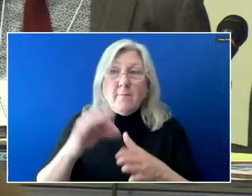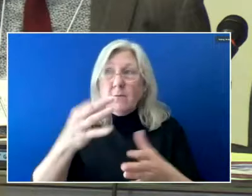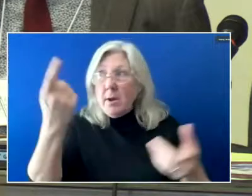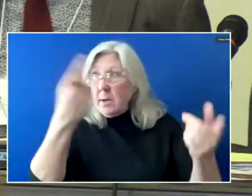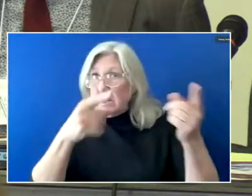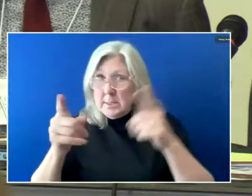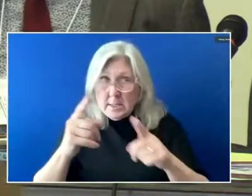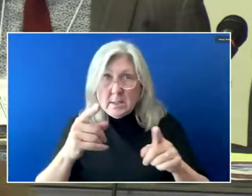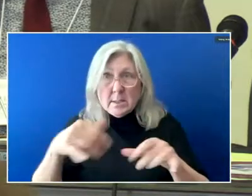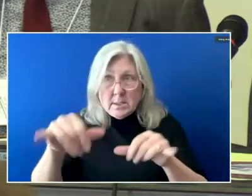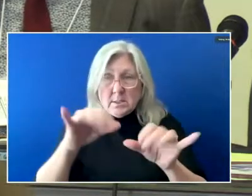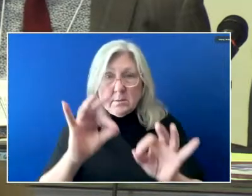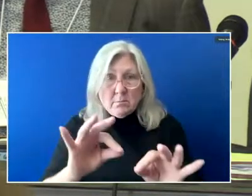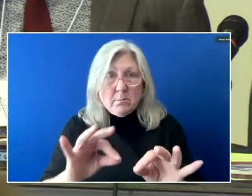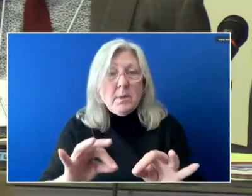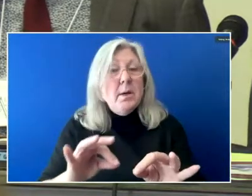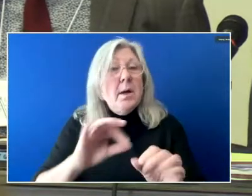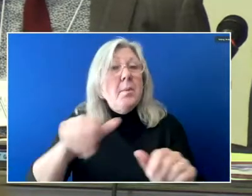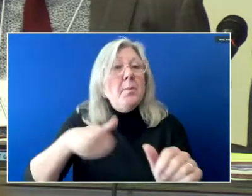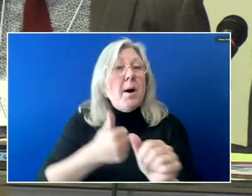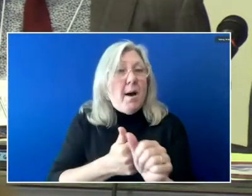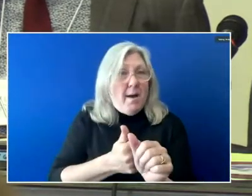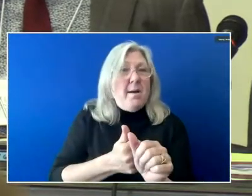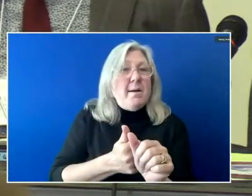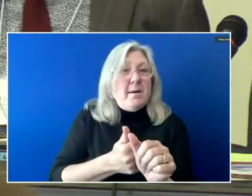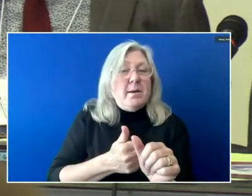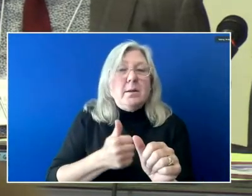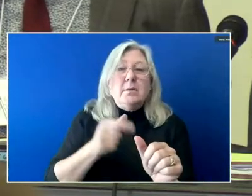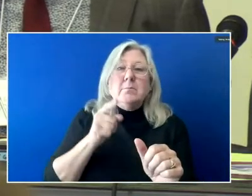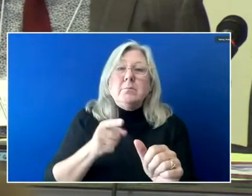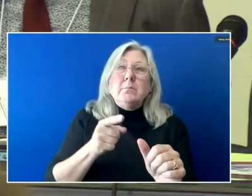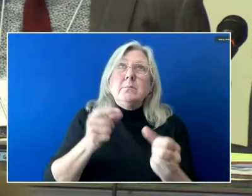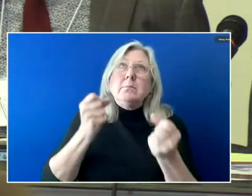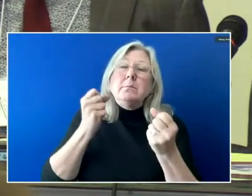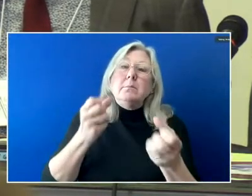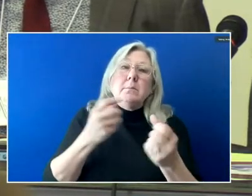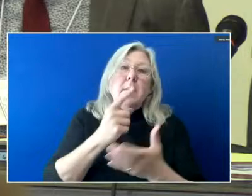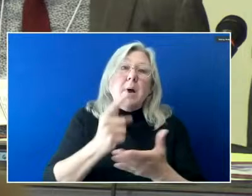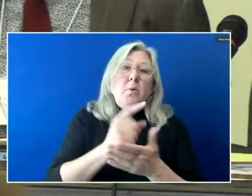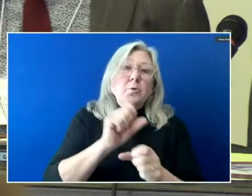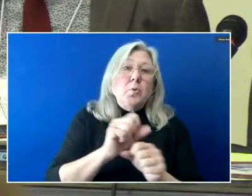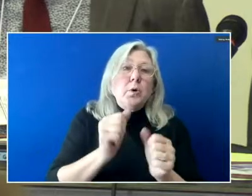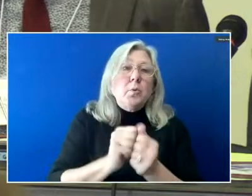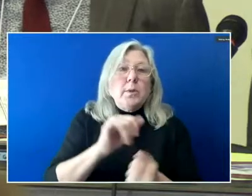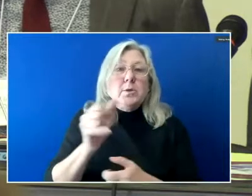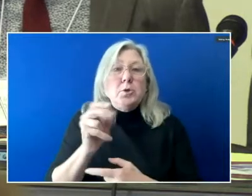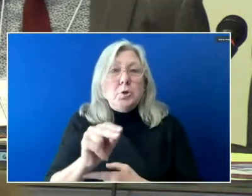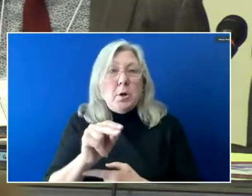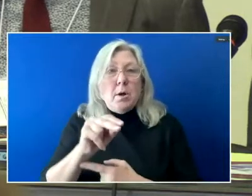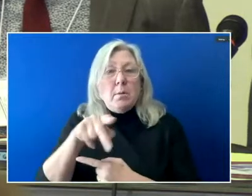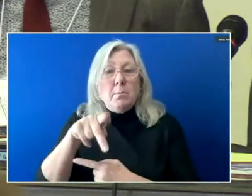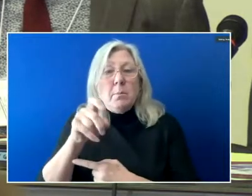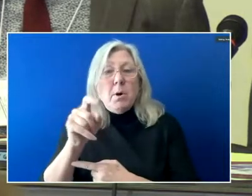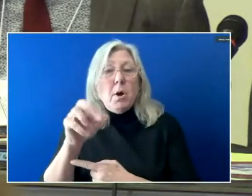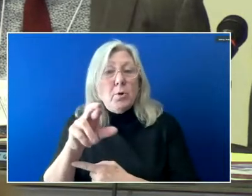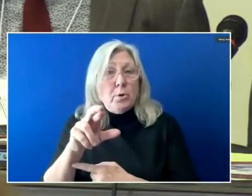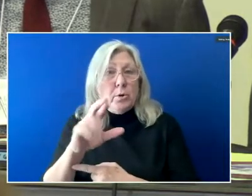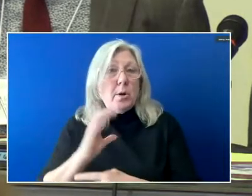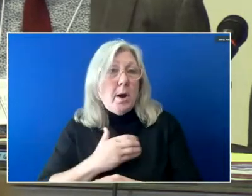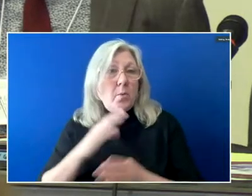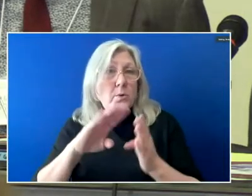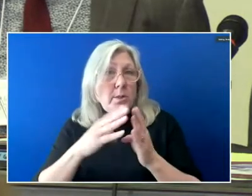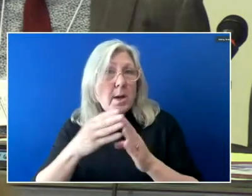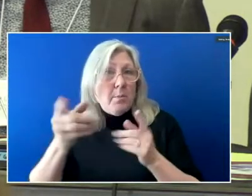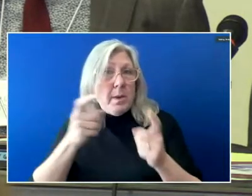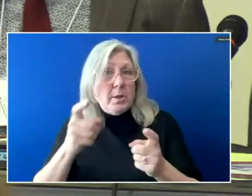scenes Ian has also spent countless hours working with John Potter Our Town manager to present issues